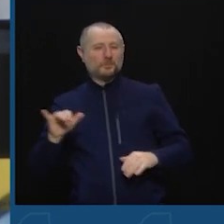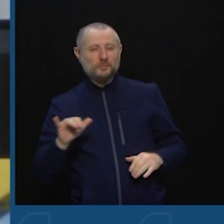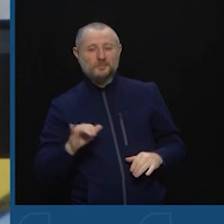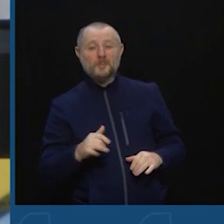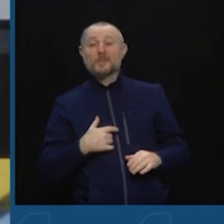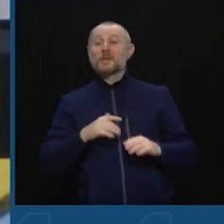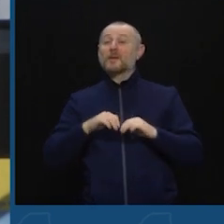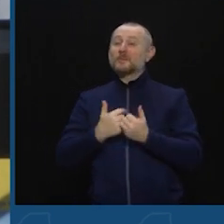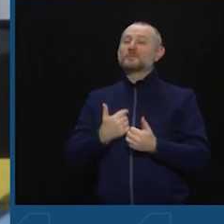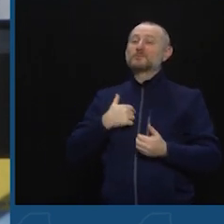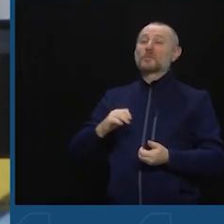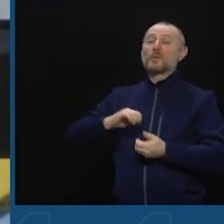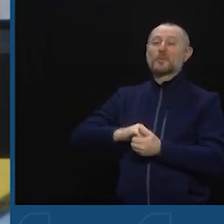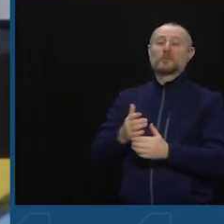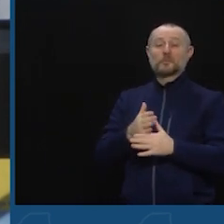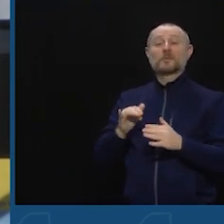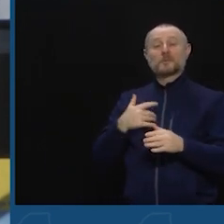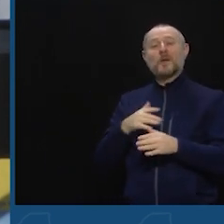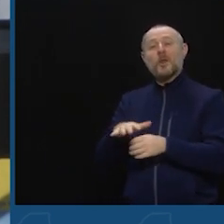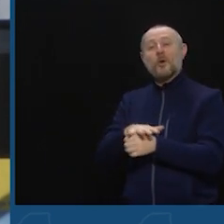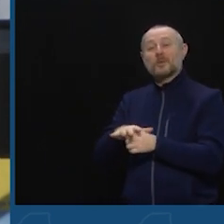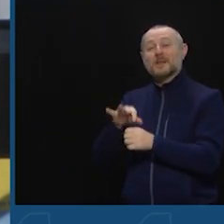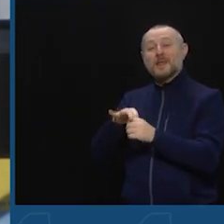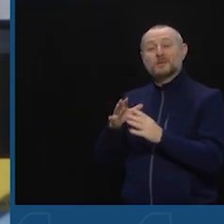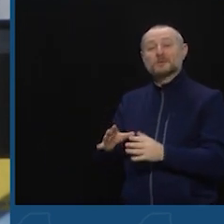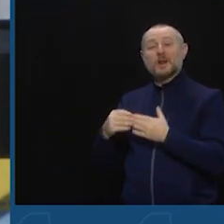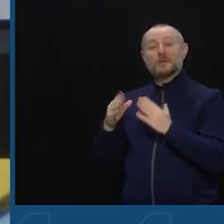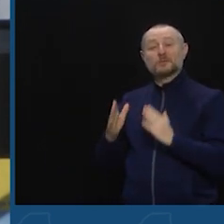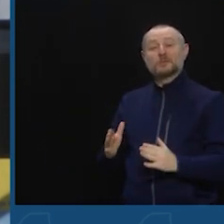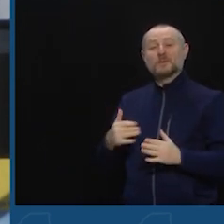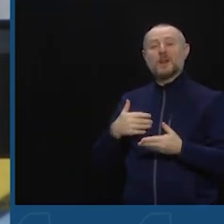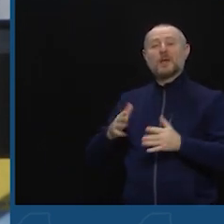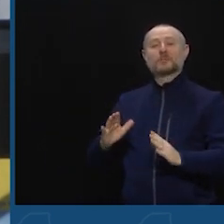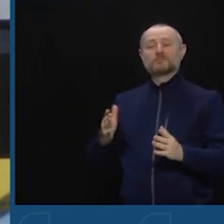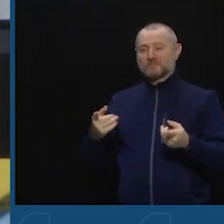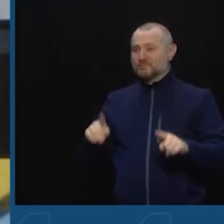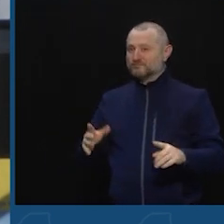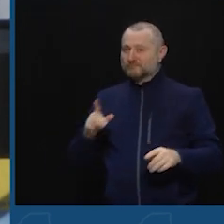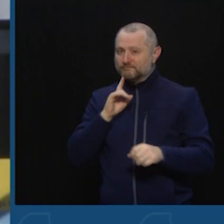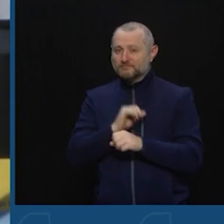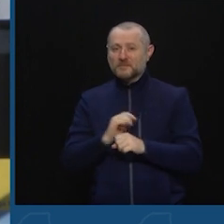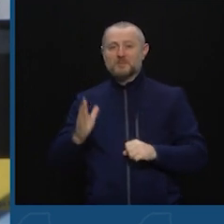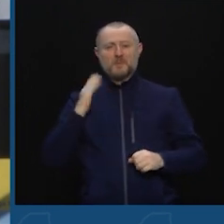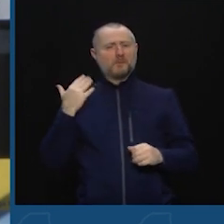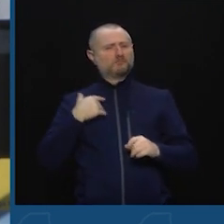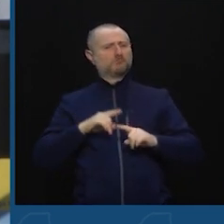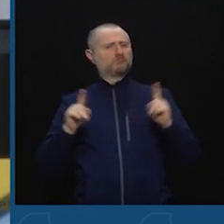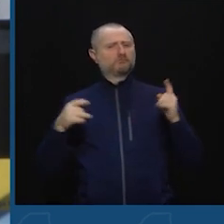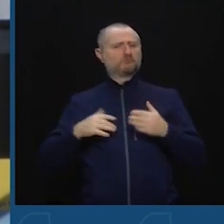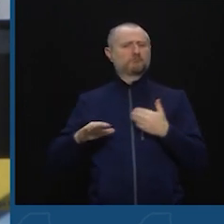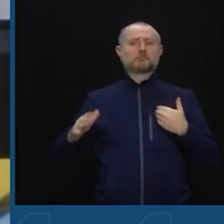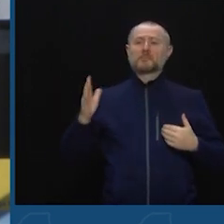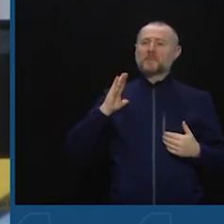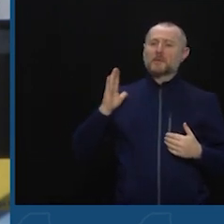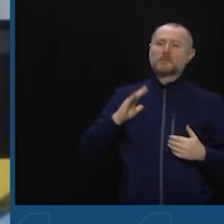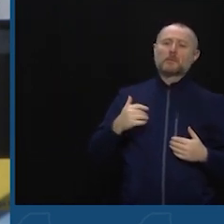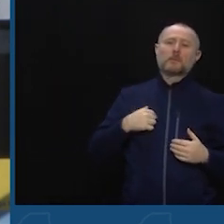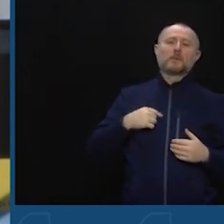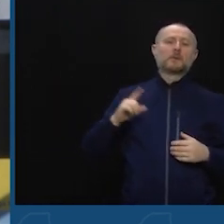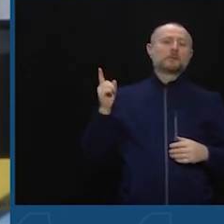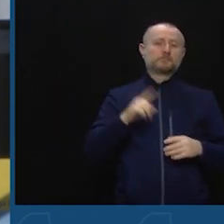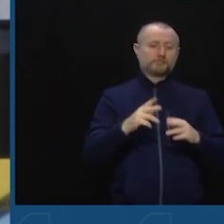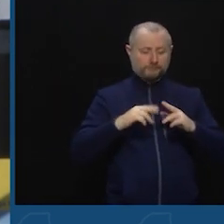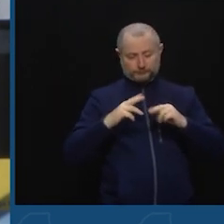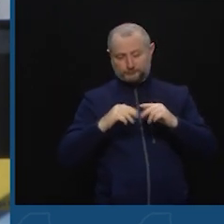local elected officials made this happen. And that was not the way it was done in the past. In the past, people just came in and built, and they